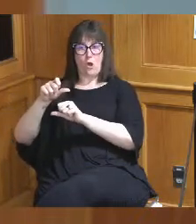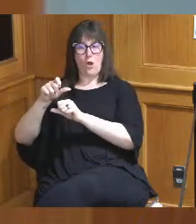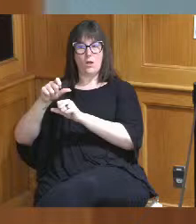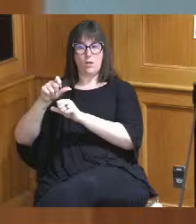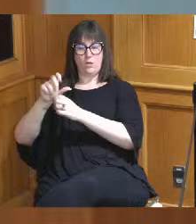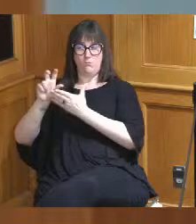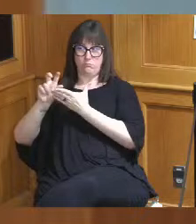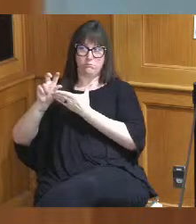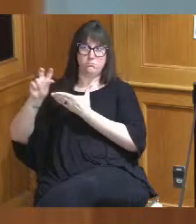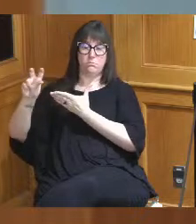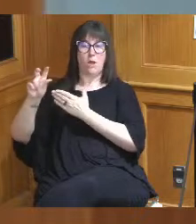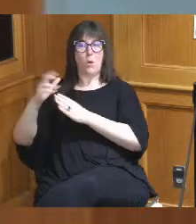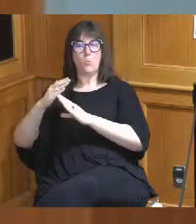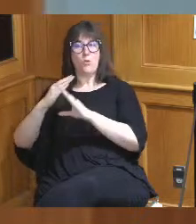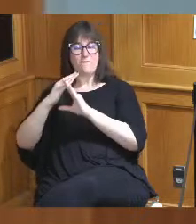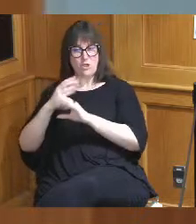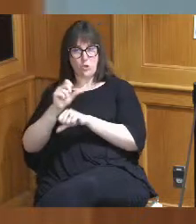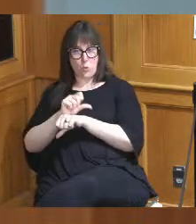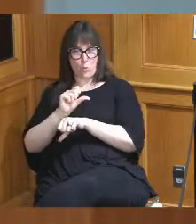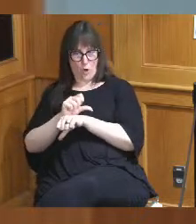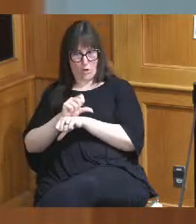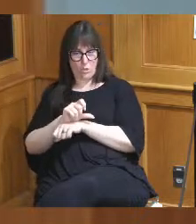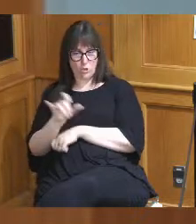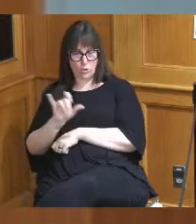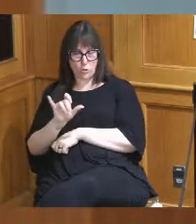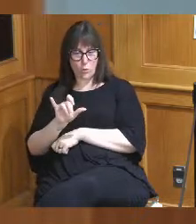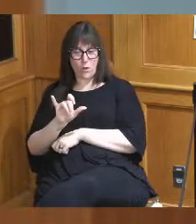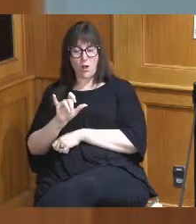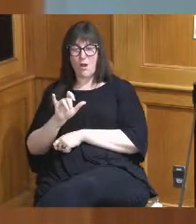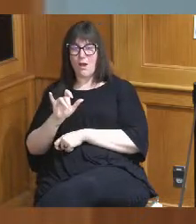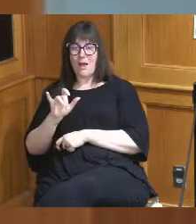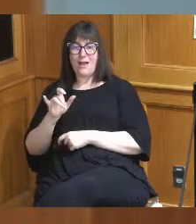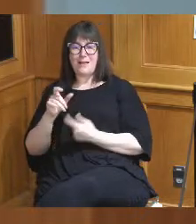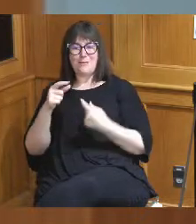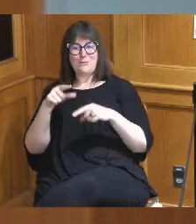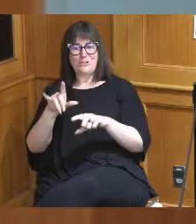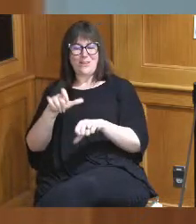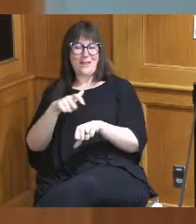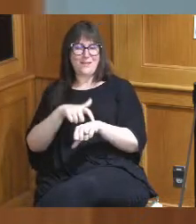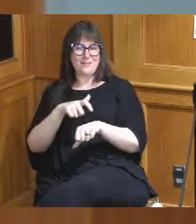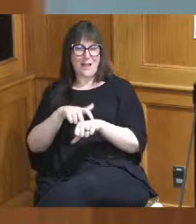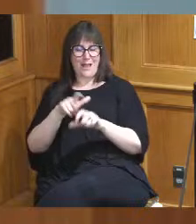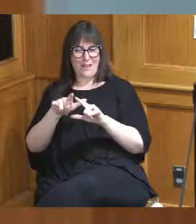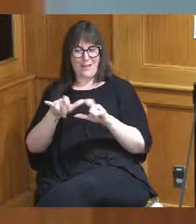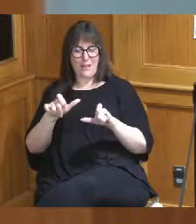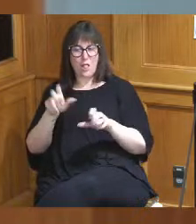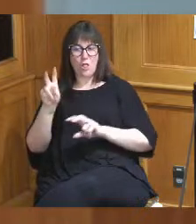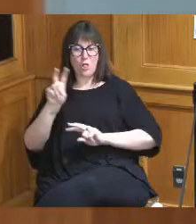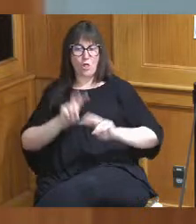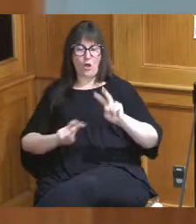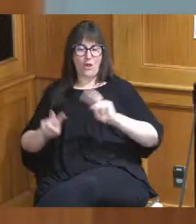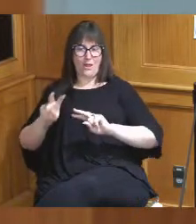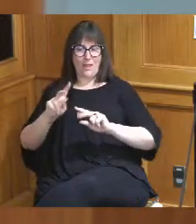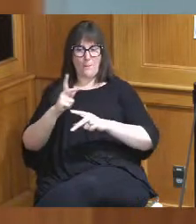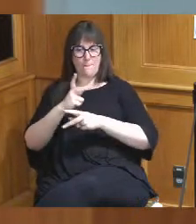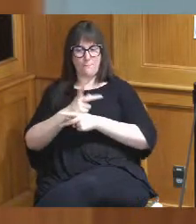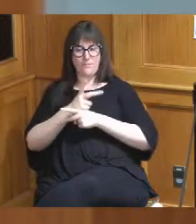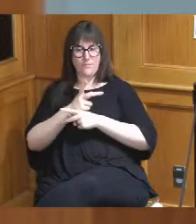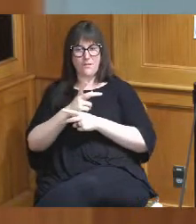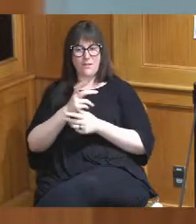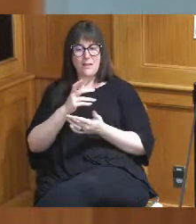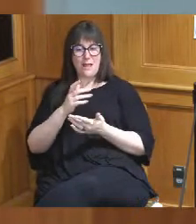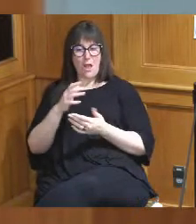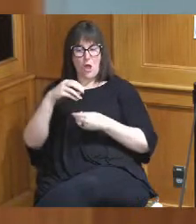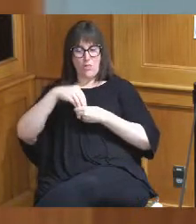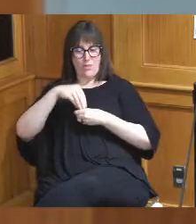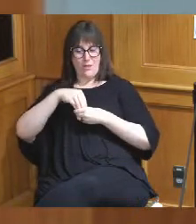larger scale some prevention work. All of that time sort of looking and monitoring what our internal